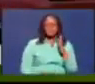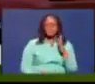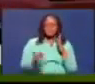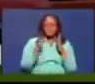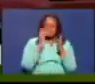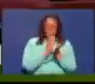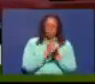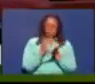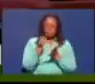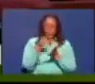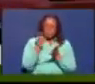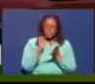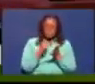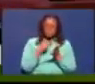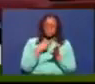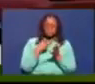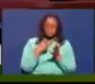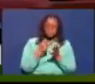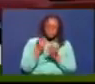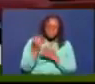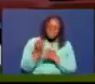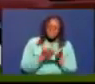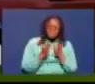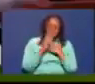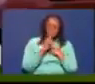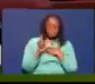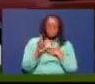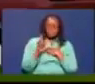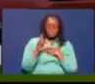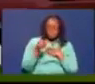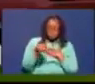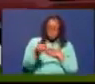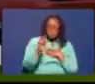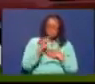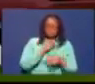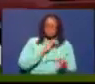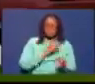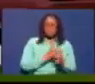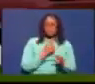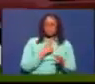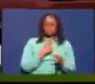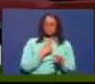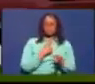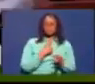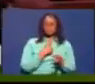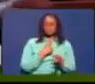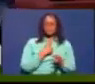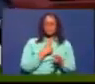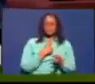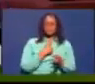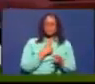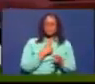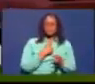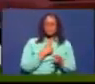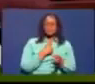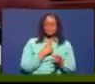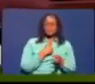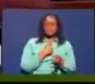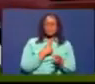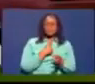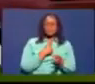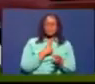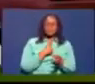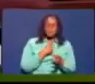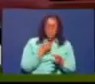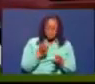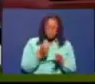a bill, Mr. Speaker, give us, you have the powers, give us that waiver. And you want to become a candidate in the next election. Yes. This is good for